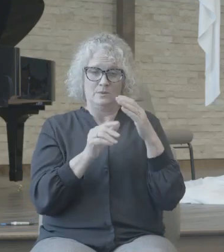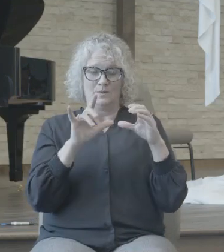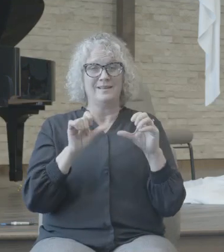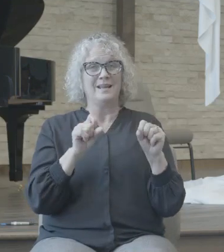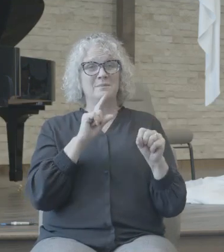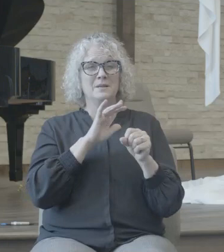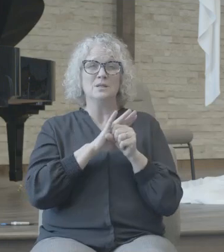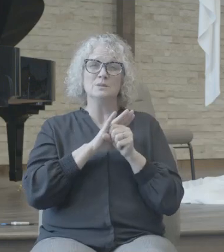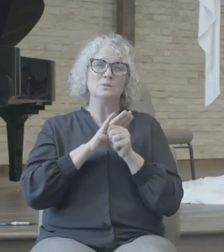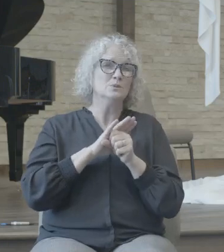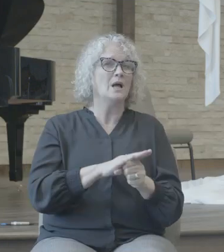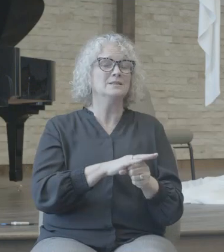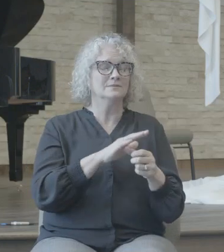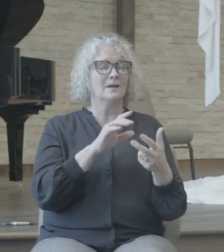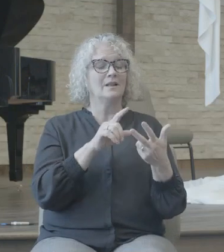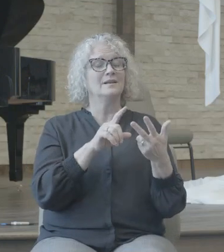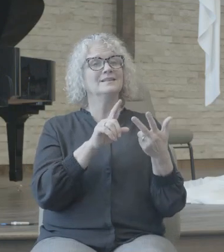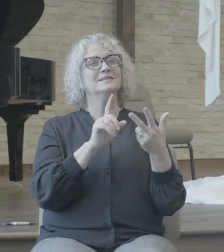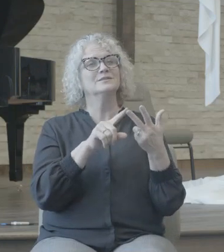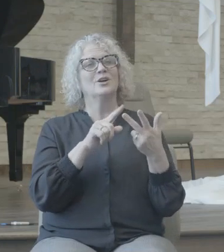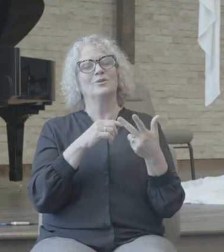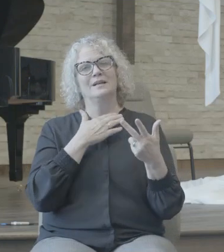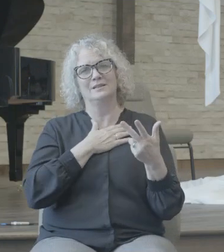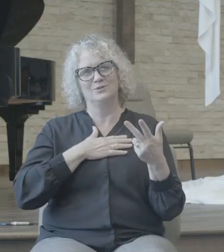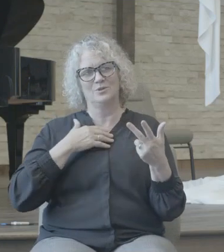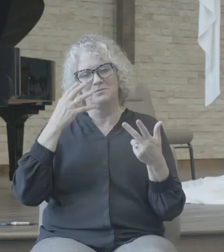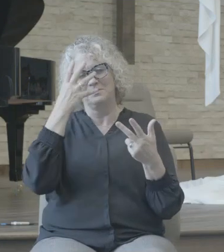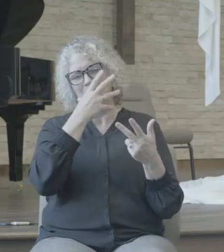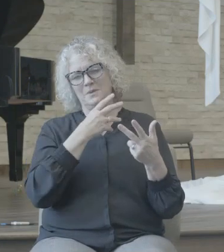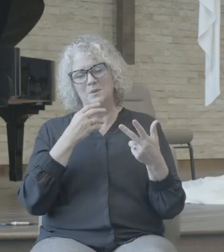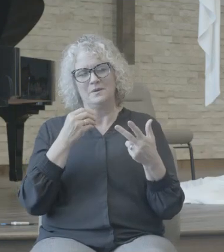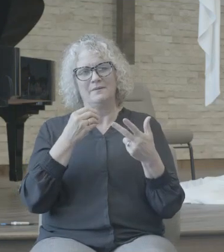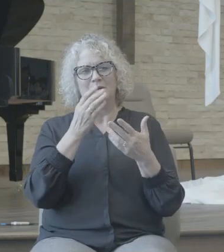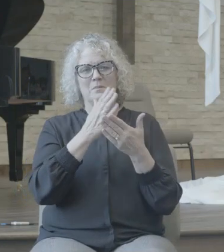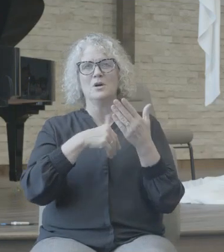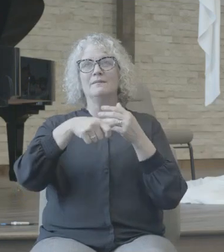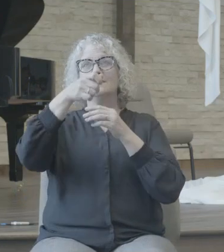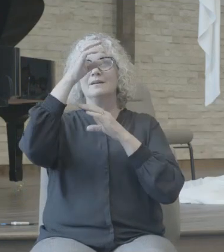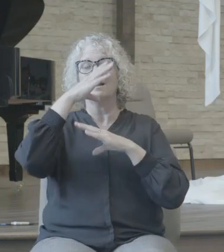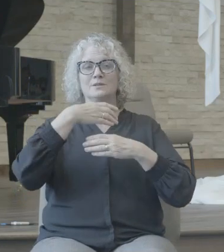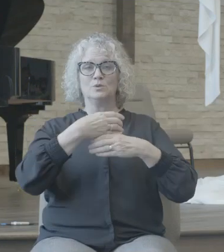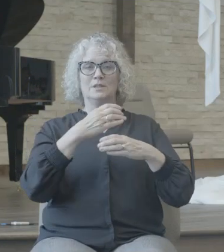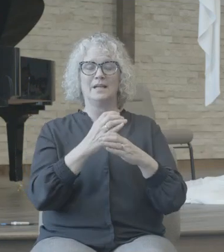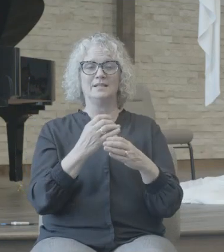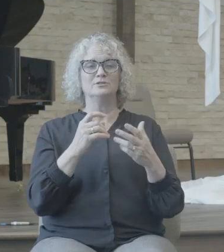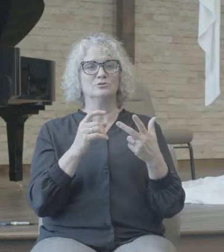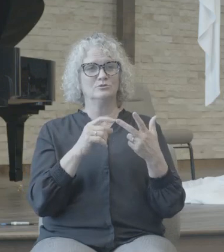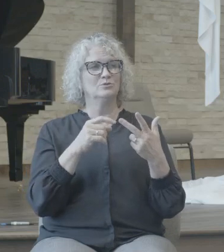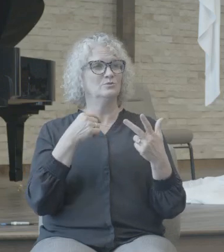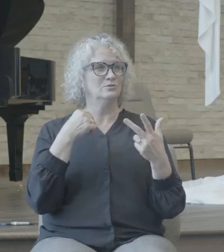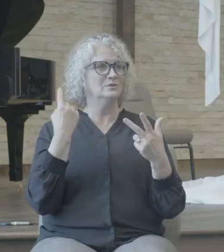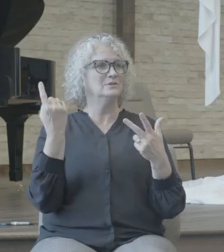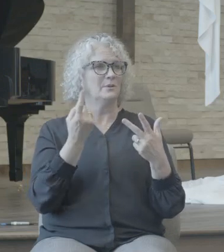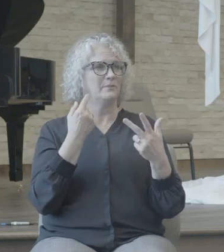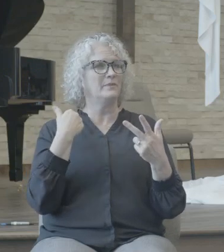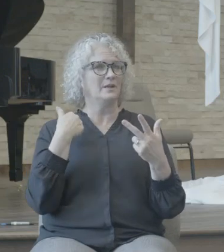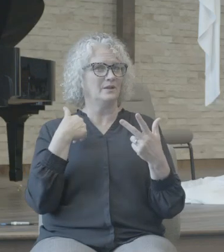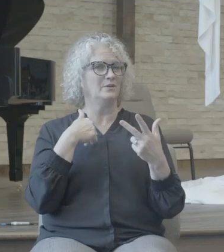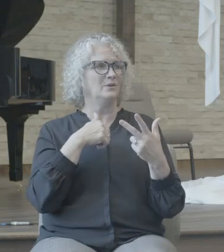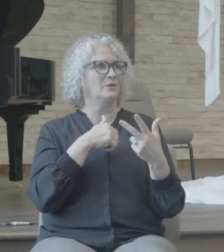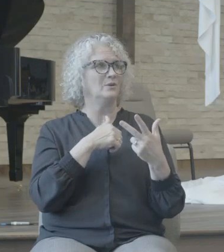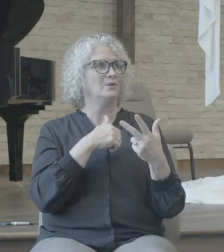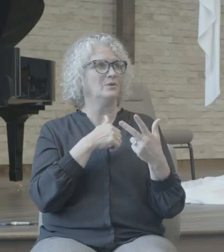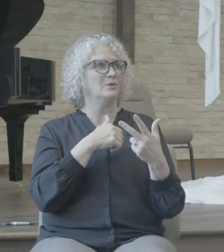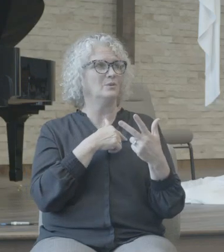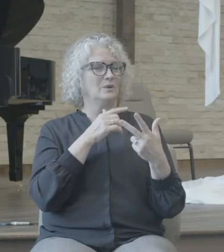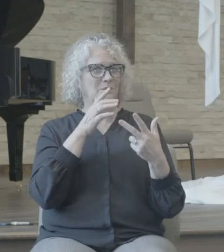so to enjoy a beautiful part of God's creation is also something the whole team enjoys.